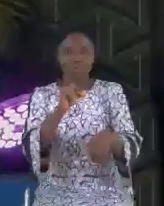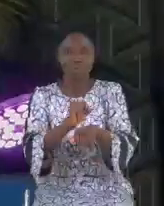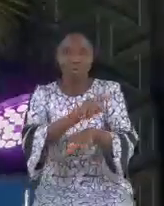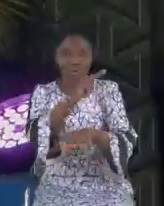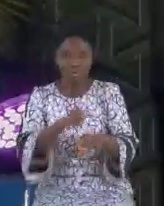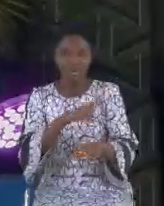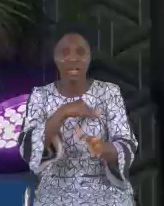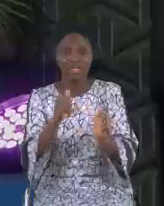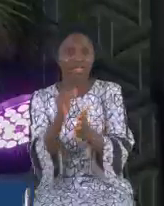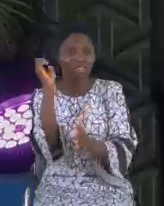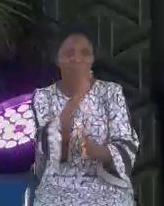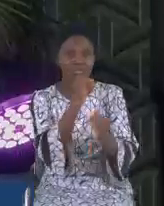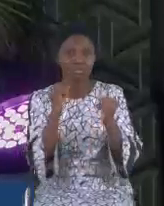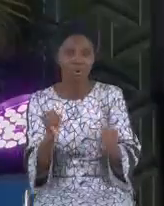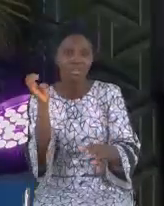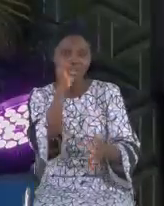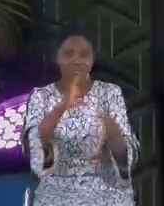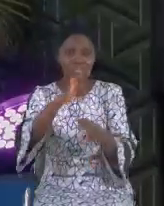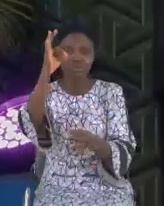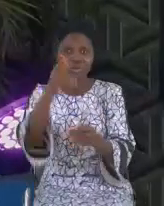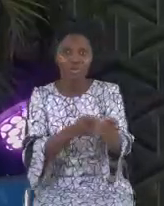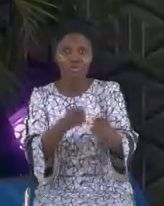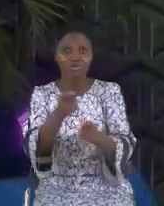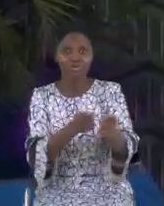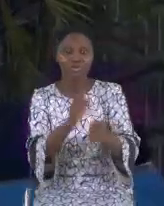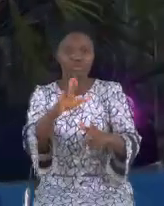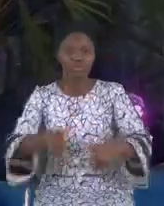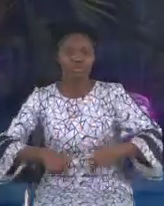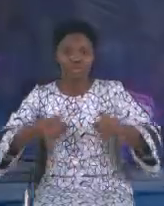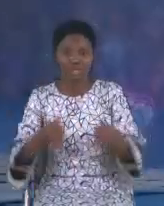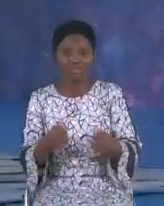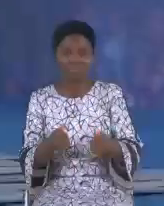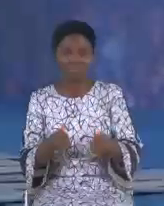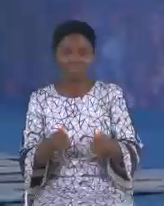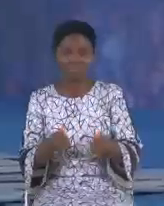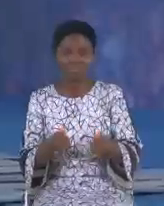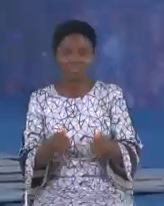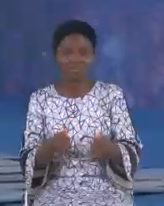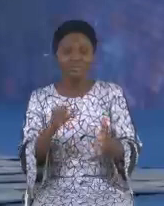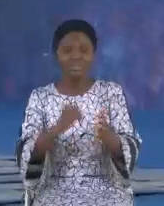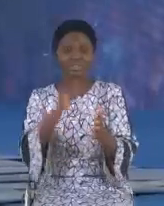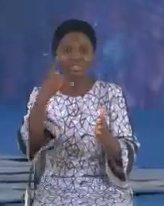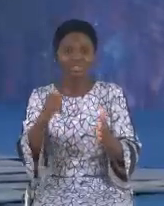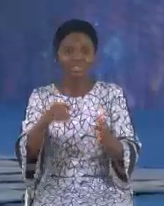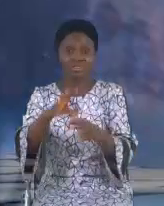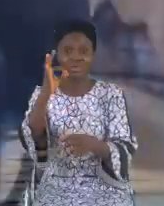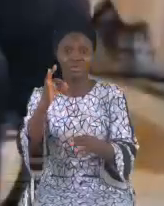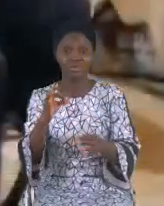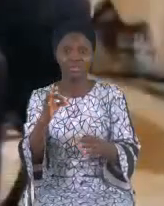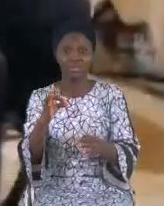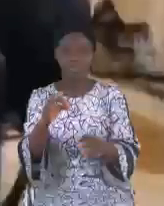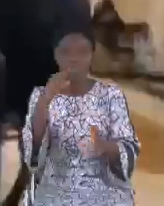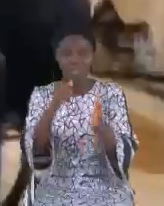power, evil spirit controls your life, and you need to look at this. It says the spirit that now walketh in